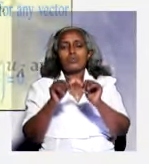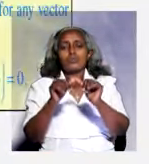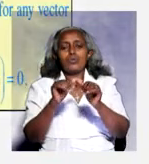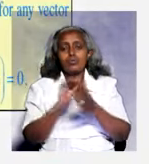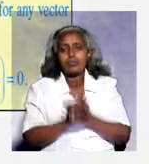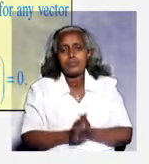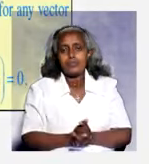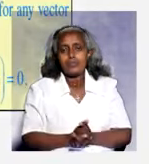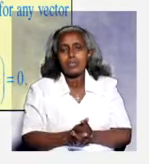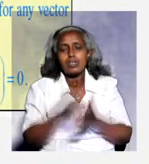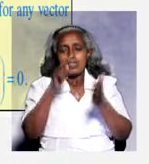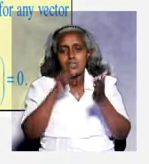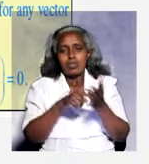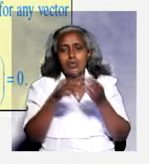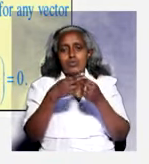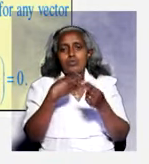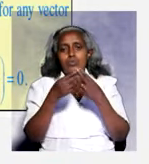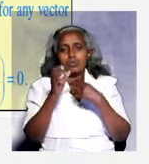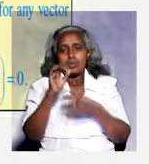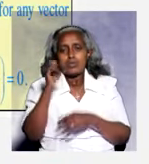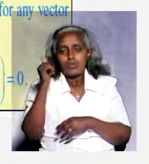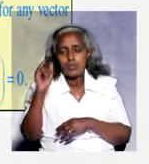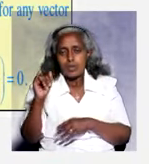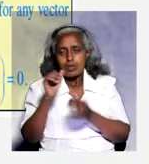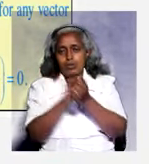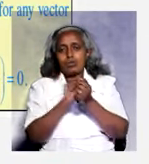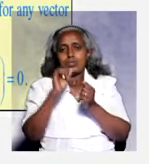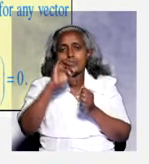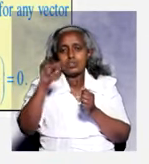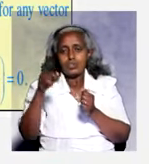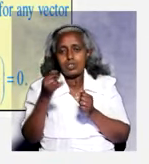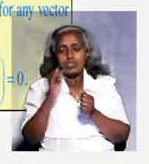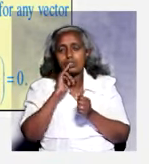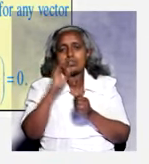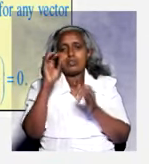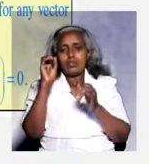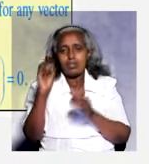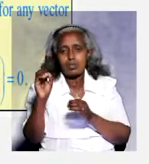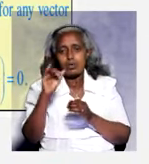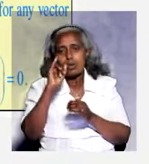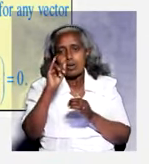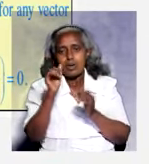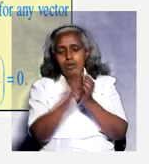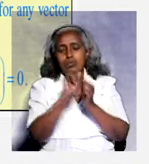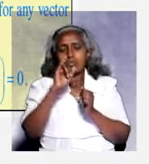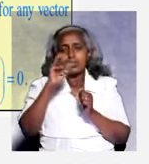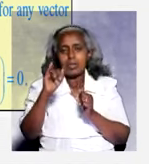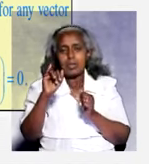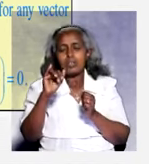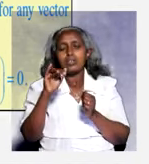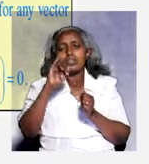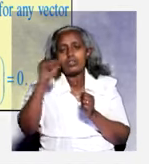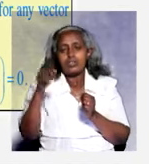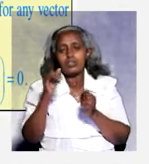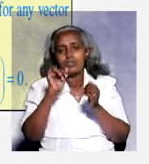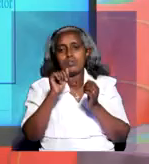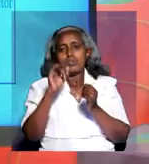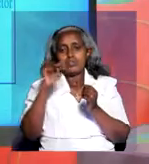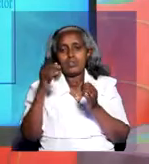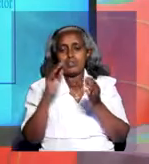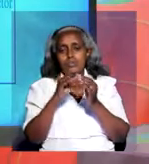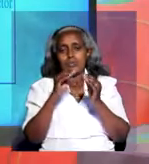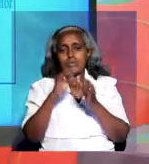continue. The dot product of I with J is 0, I with I, J with J, it gives you